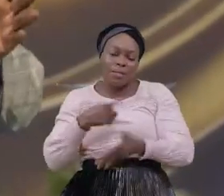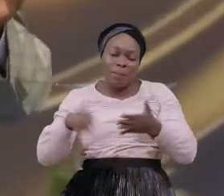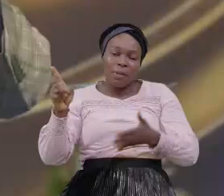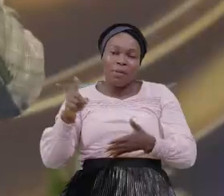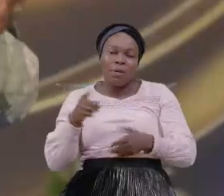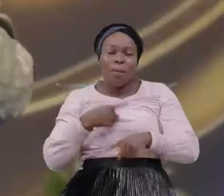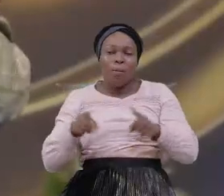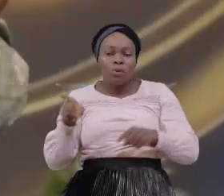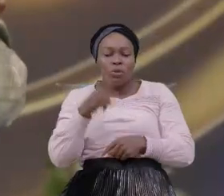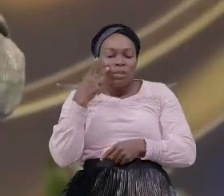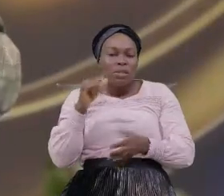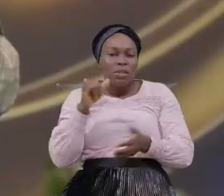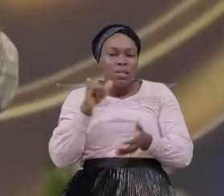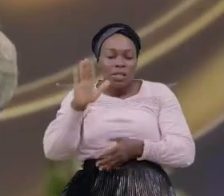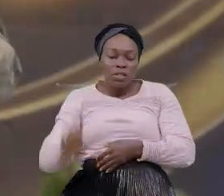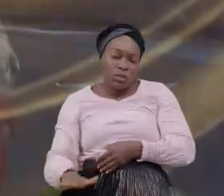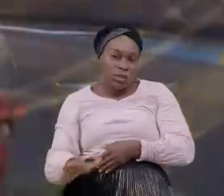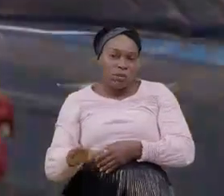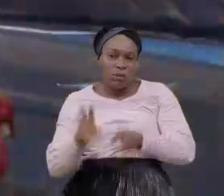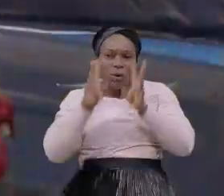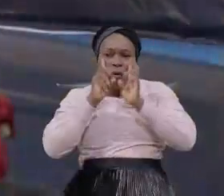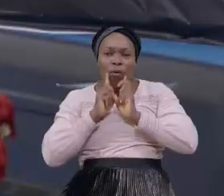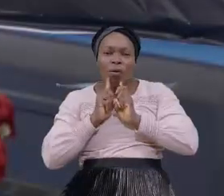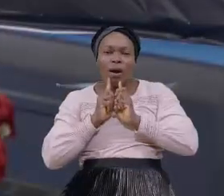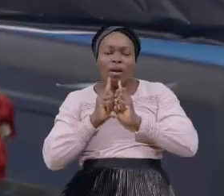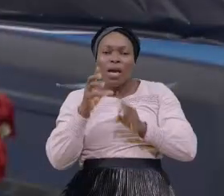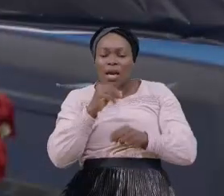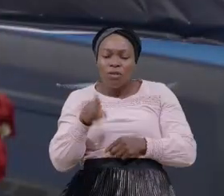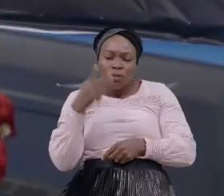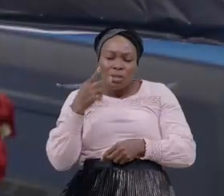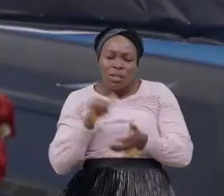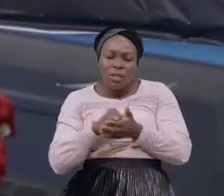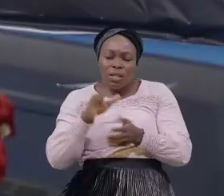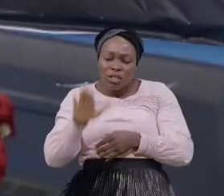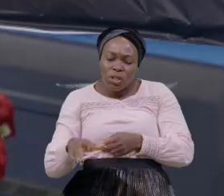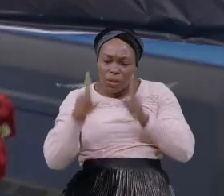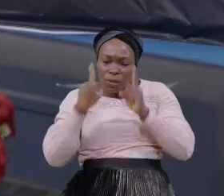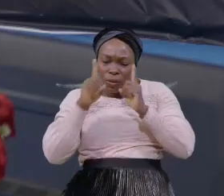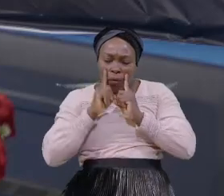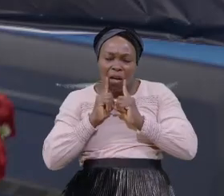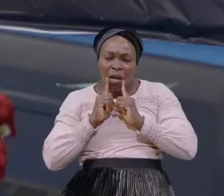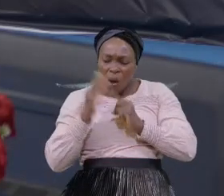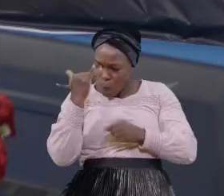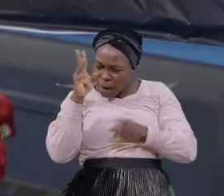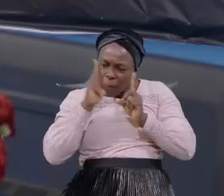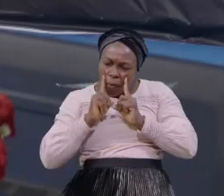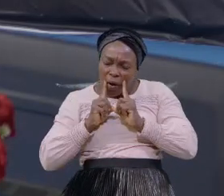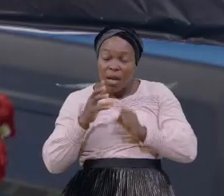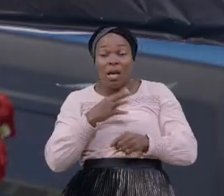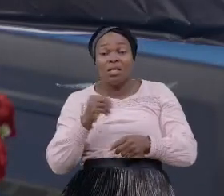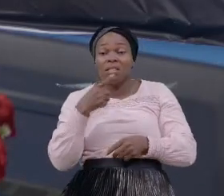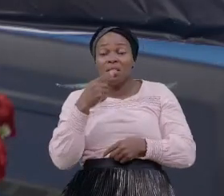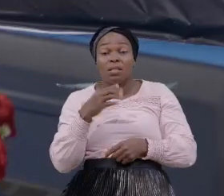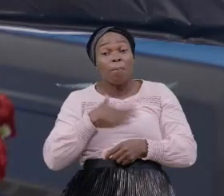last session, semester at school. Why? He doesn't have the money to continue